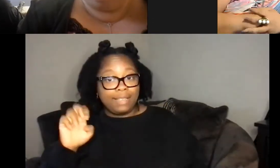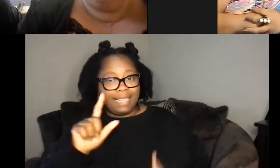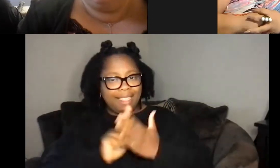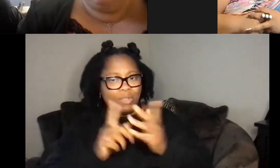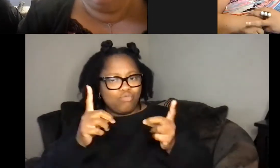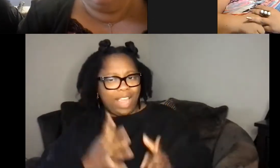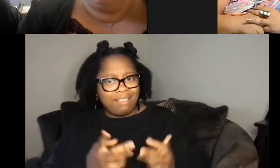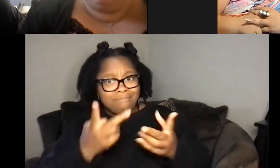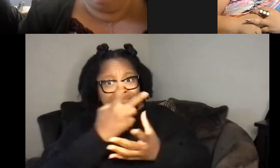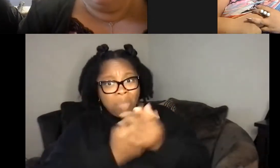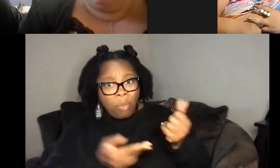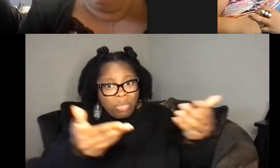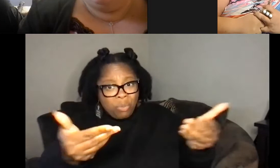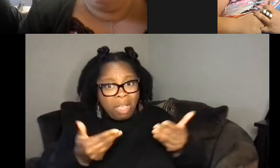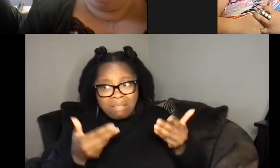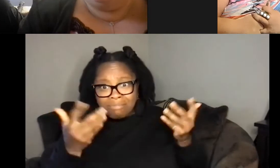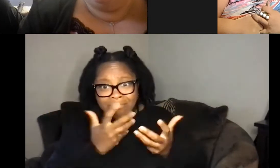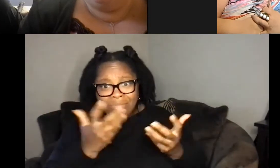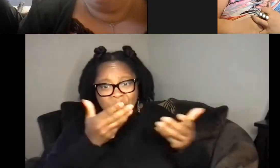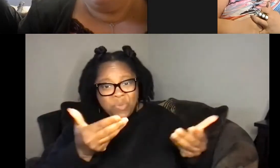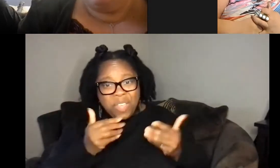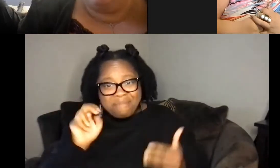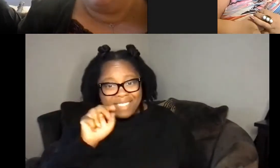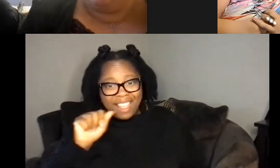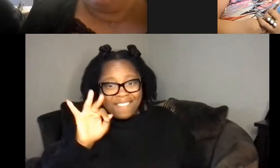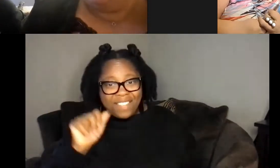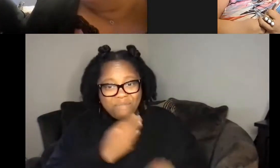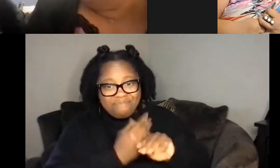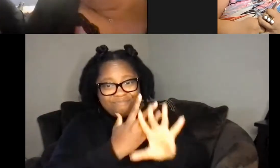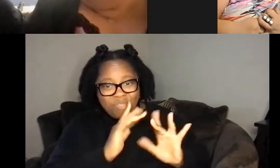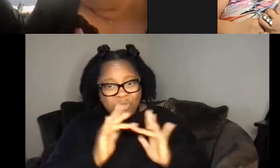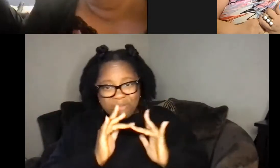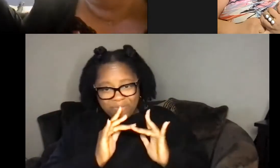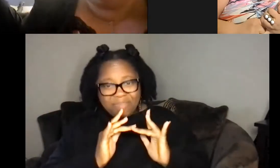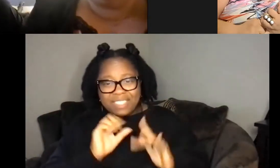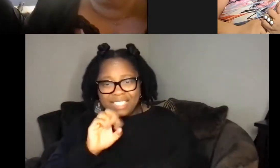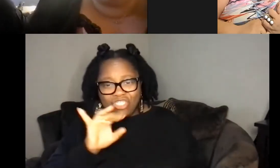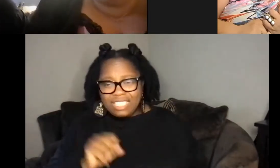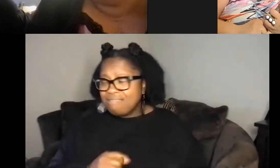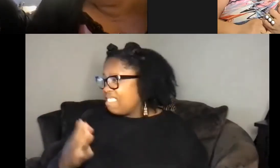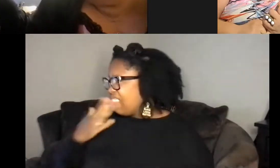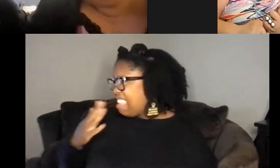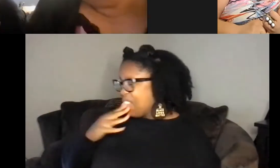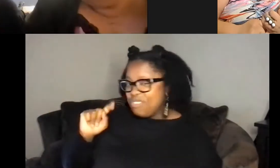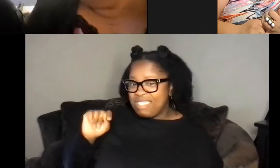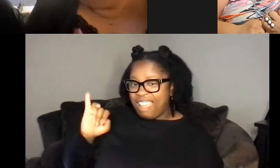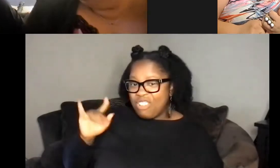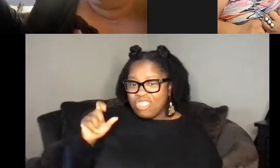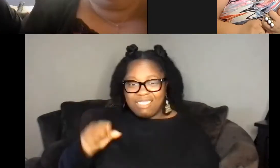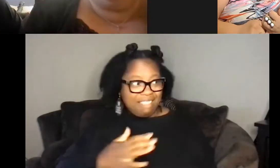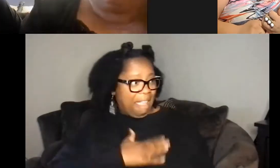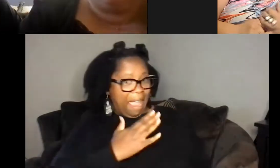you. Sandra and Brandie, welcome to the NAAFA Webinar Series. Thank you, Tigress. Thanks so much. Thank you for the great introduction. Happy to crash the